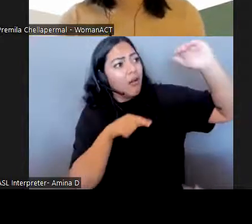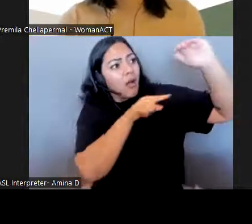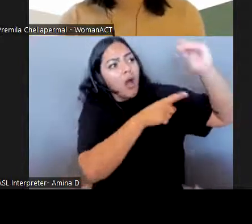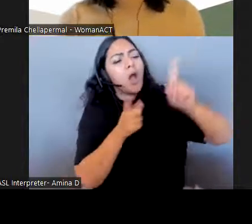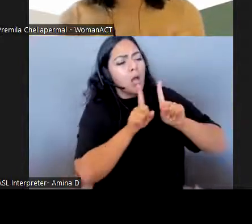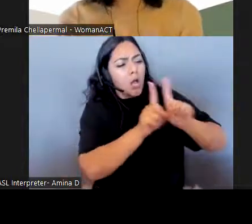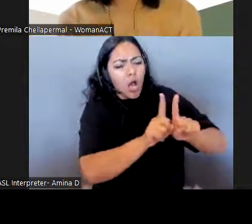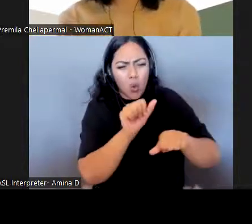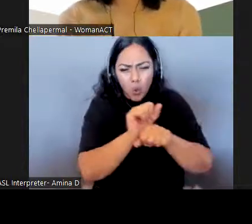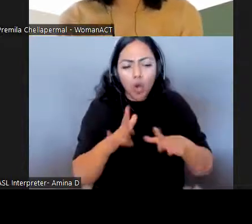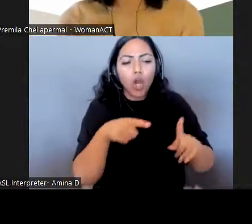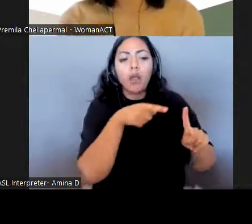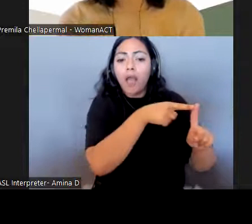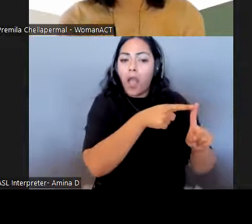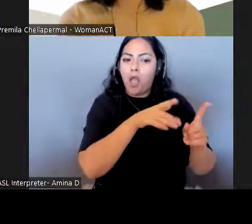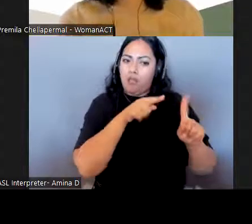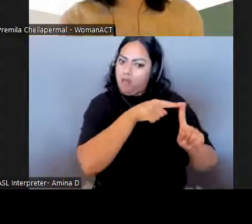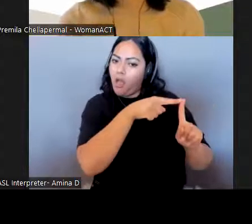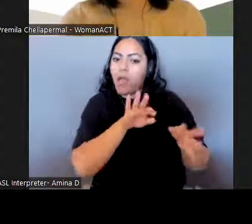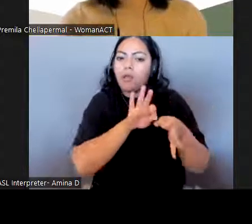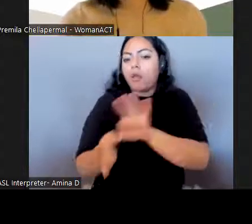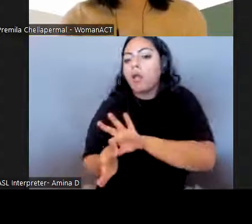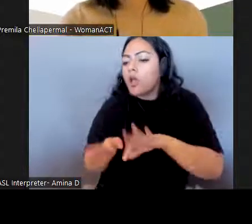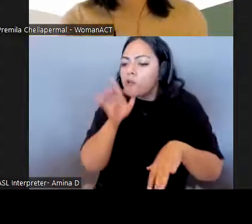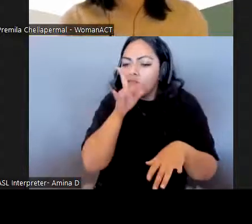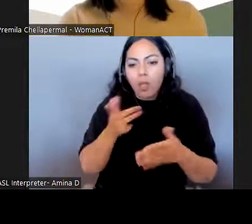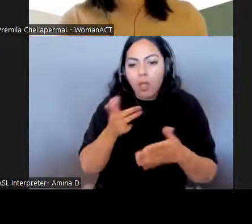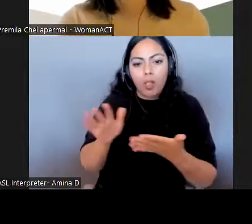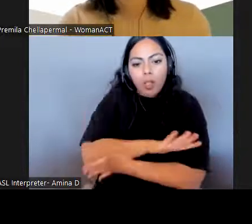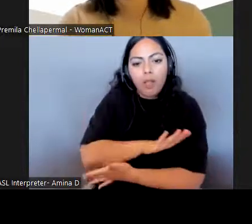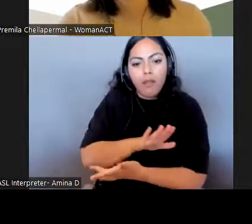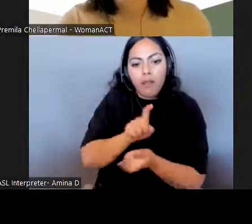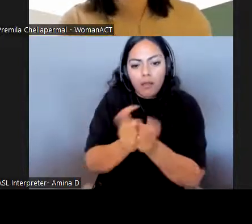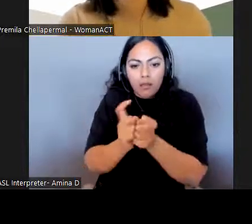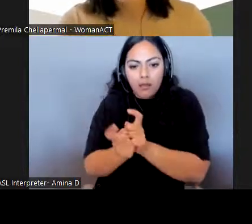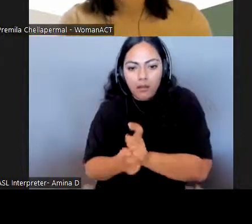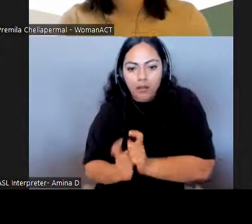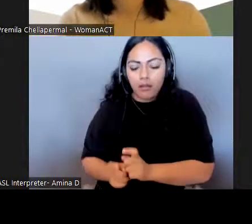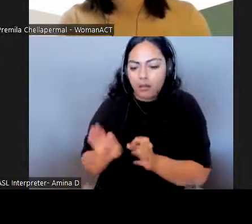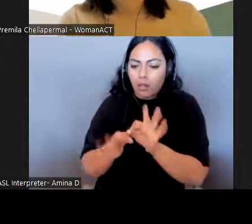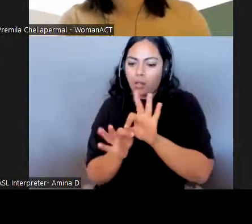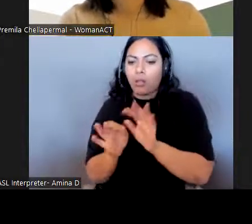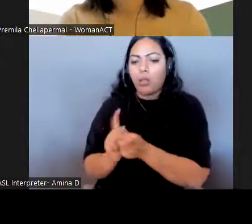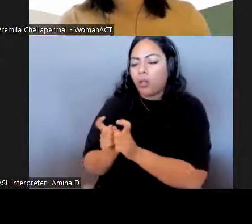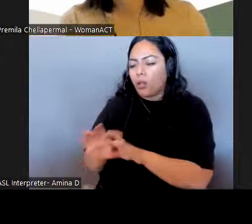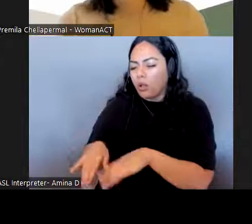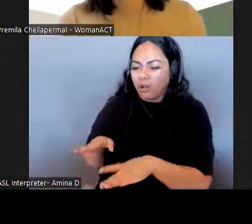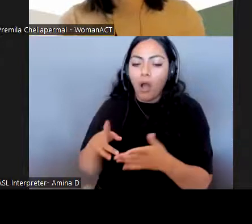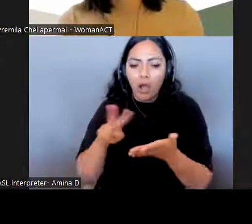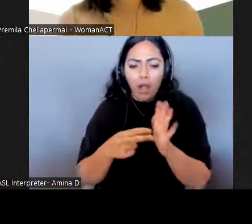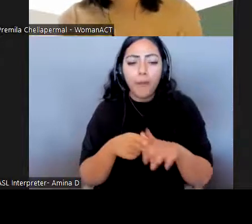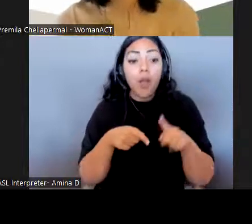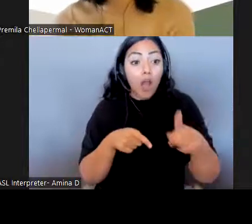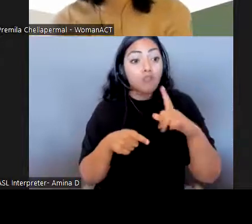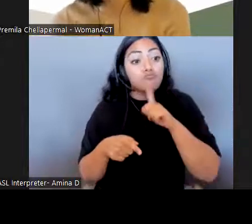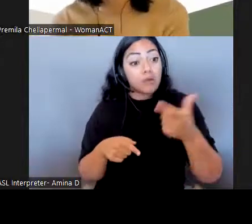to workers, they were the translators in those meetings. So they were able to misrepresent how much she was entitled to and how much money she was